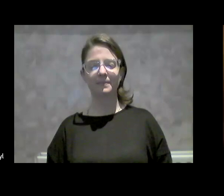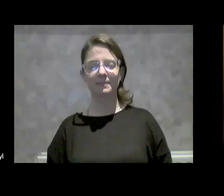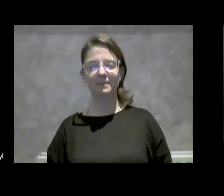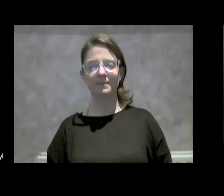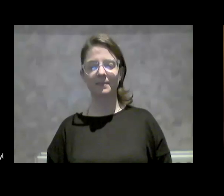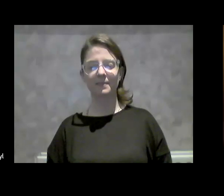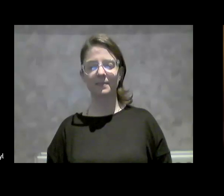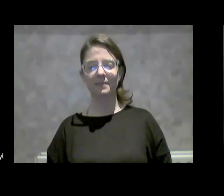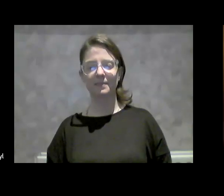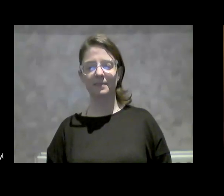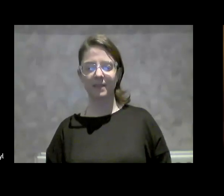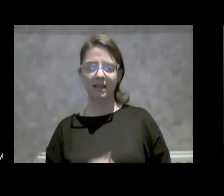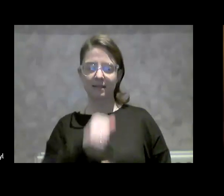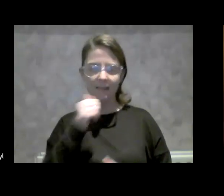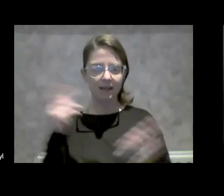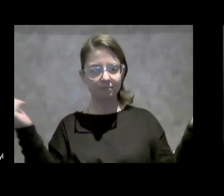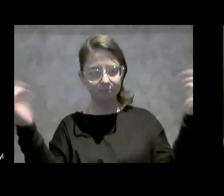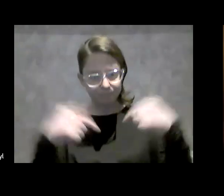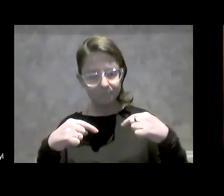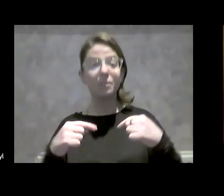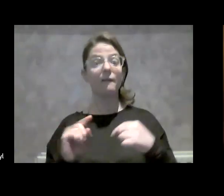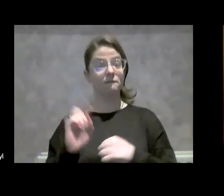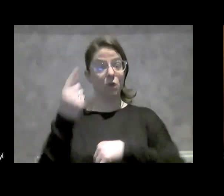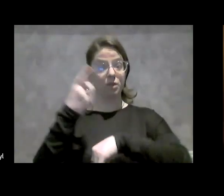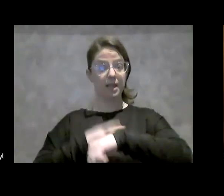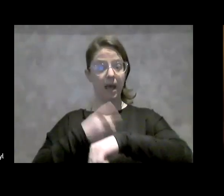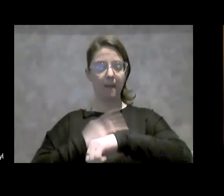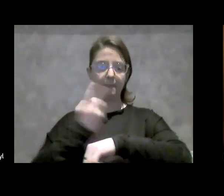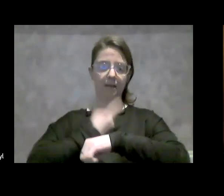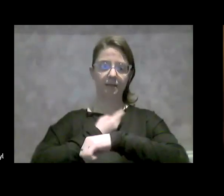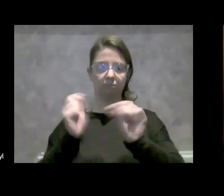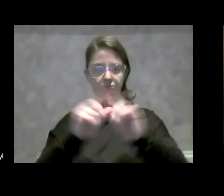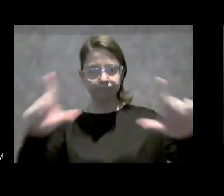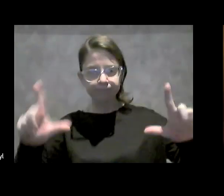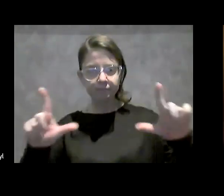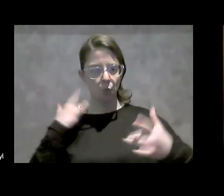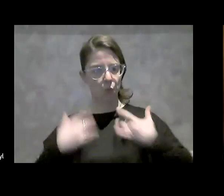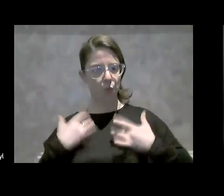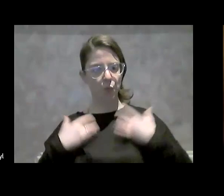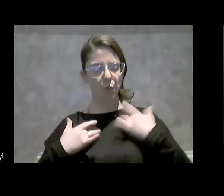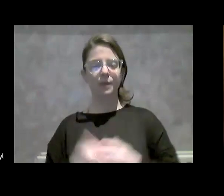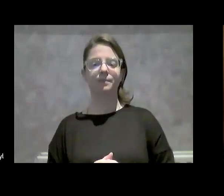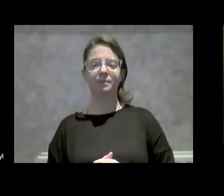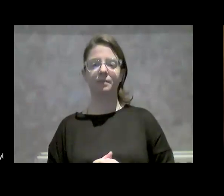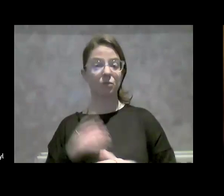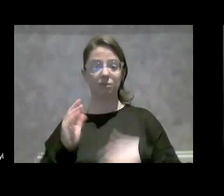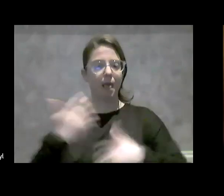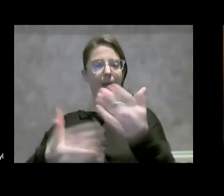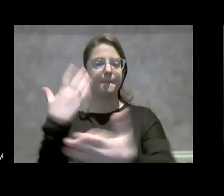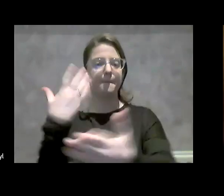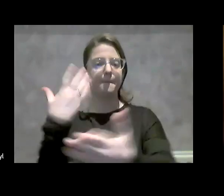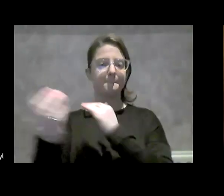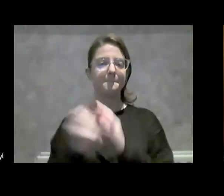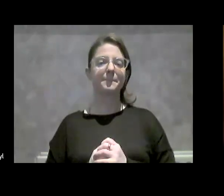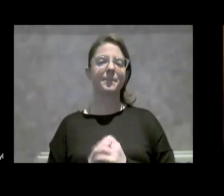Nice for you all to be here. This is the first time I've done anything like this, so this is very exciting. I'm just going to get going with